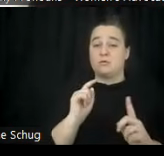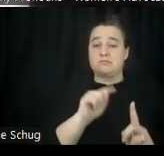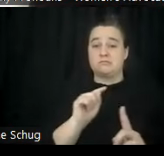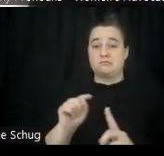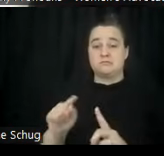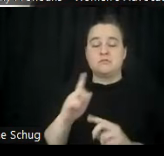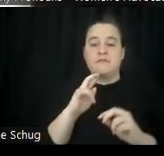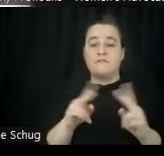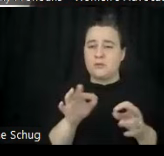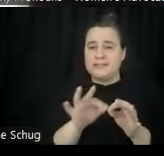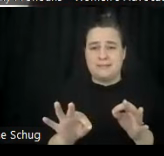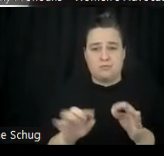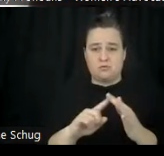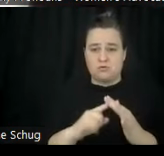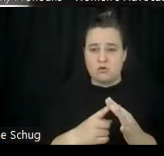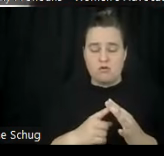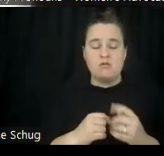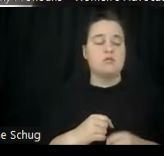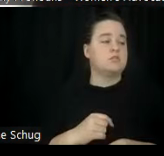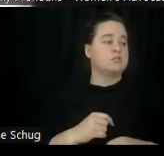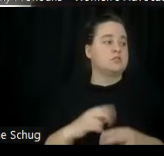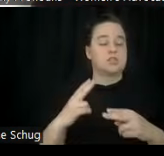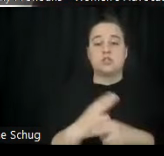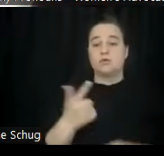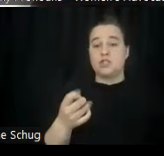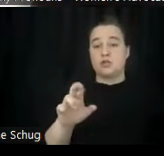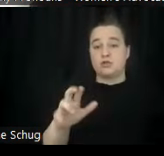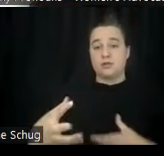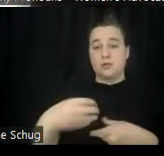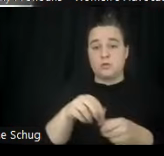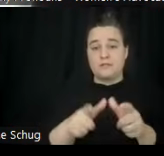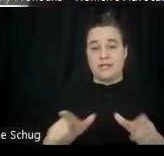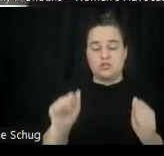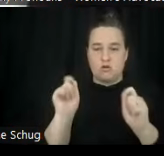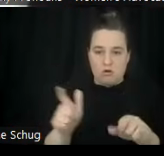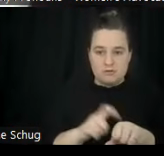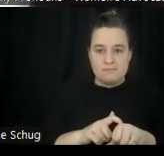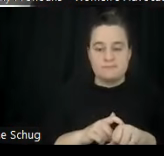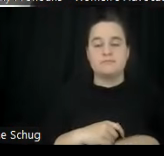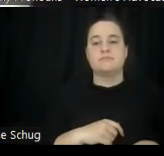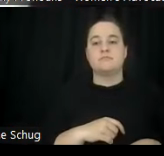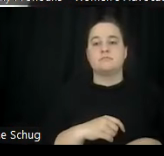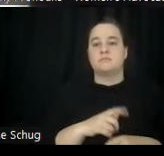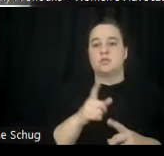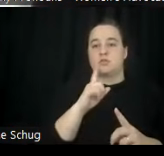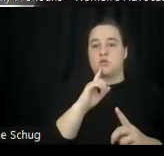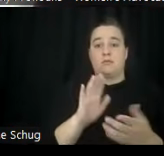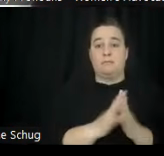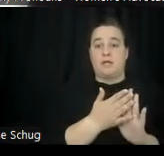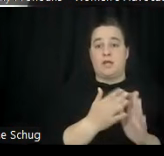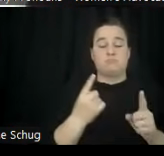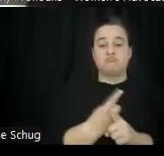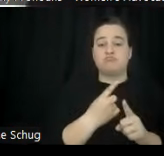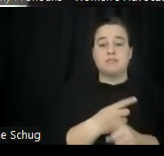very simple to implement is using gender inclusive language at all times. So just defaulting to saying words like